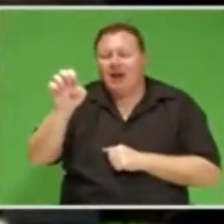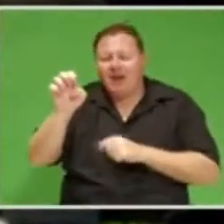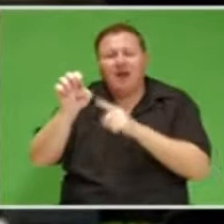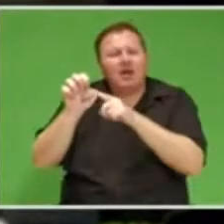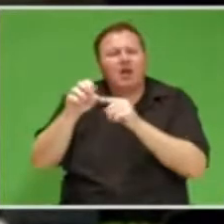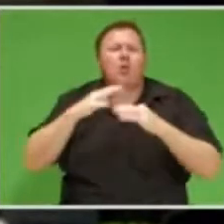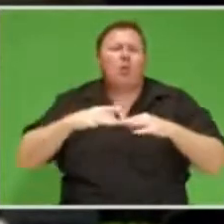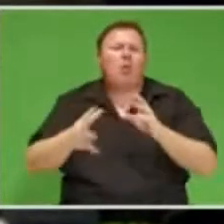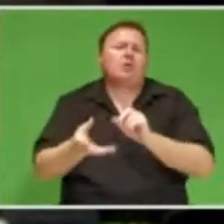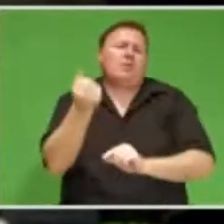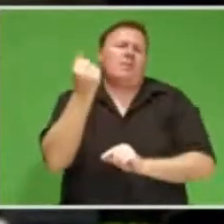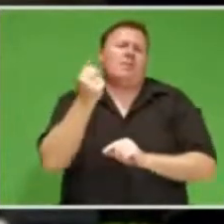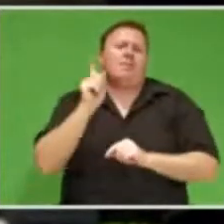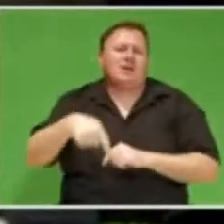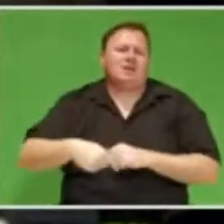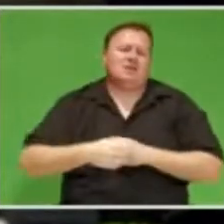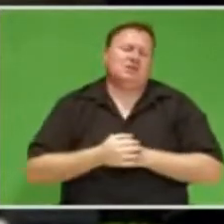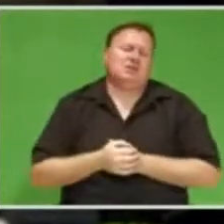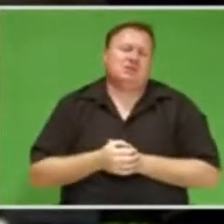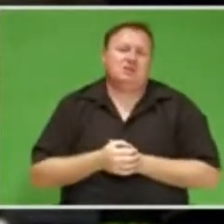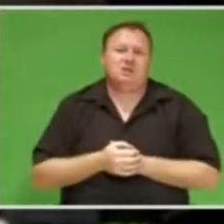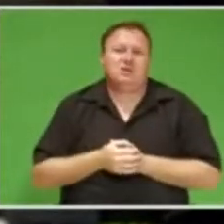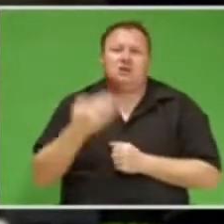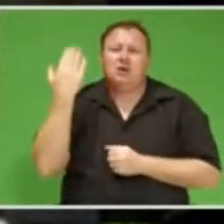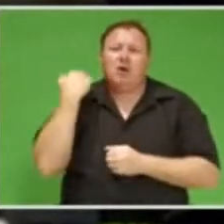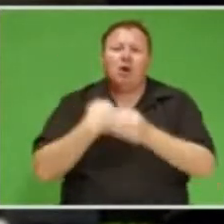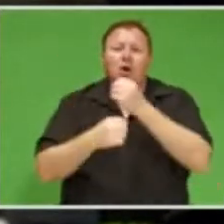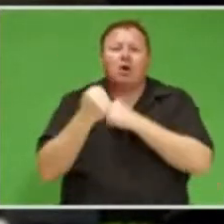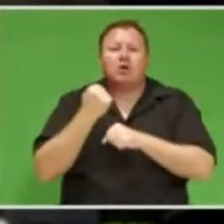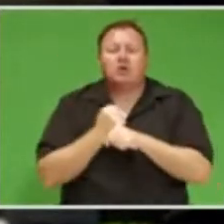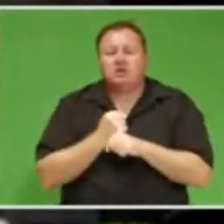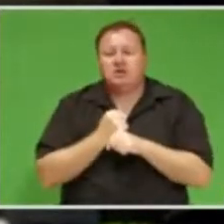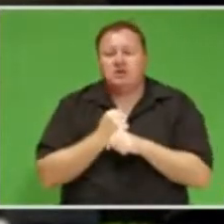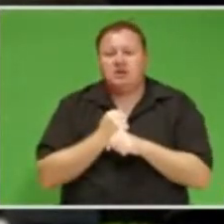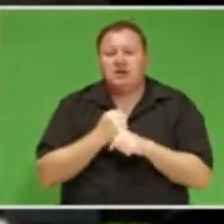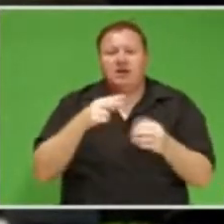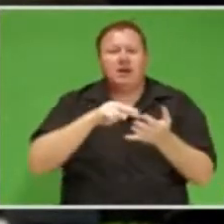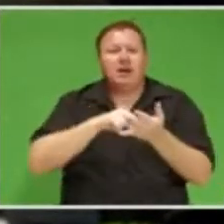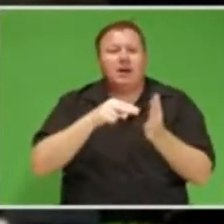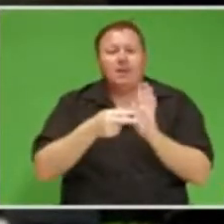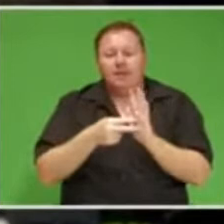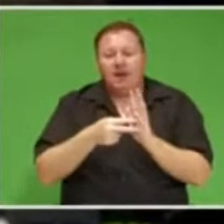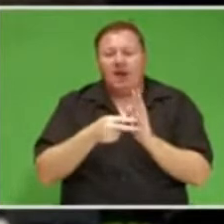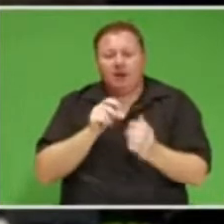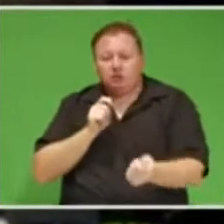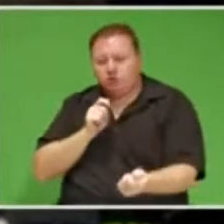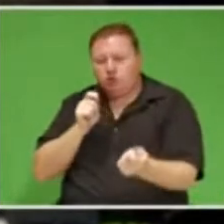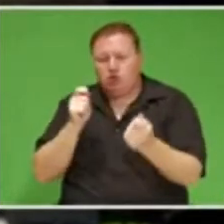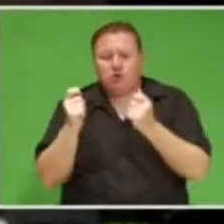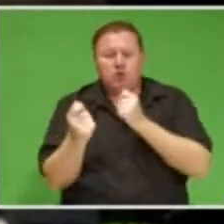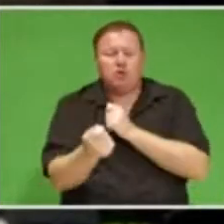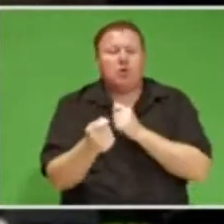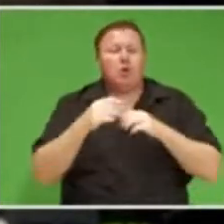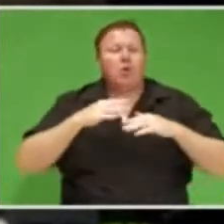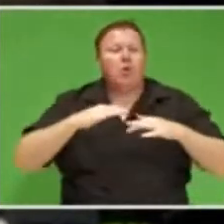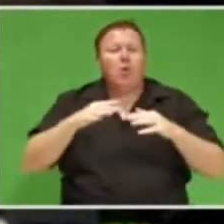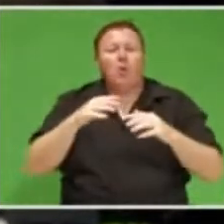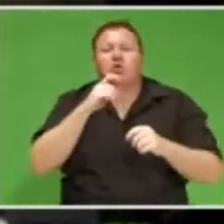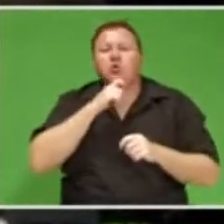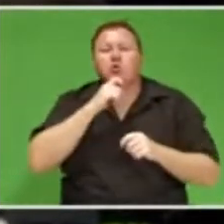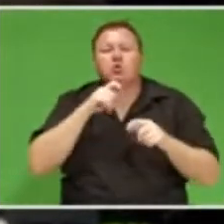Last year, we announced a comprehensive turnaround plan to streamline the process for water use license